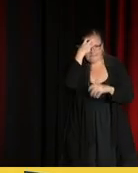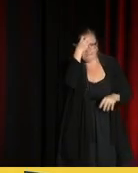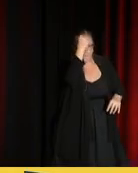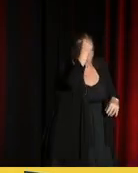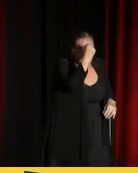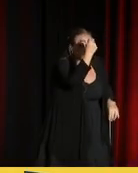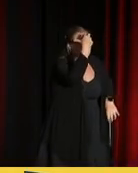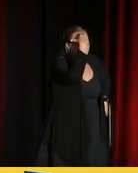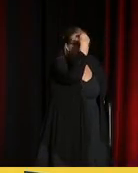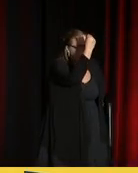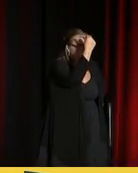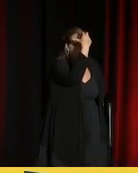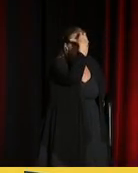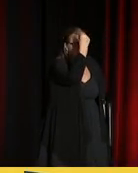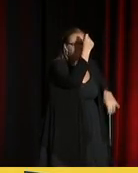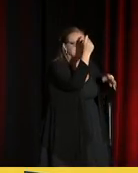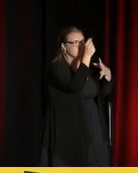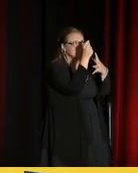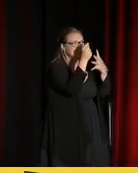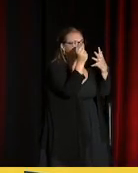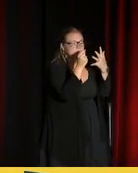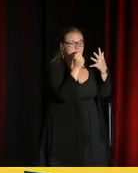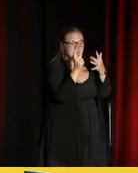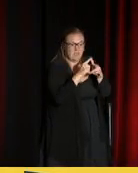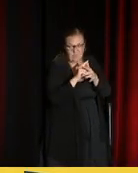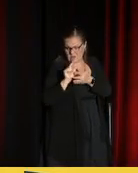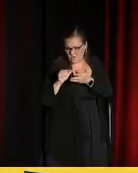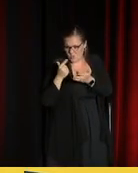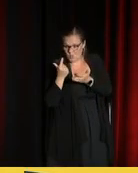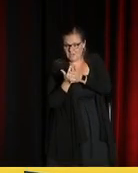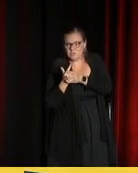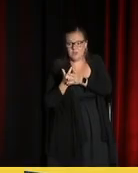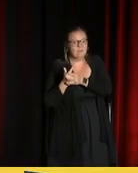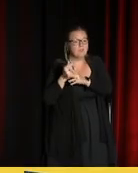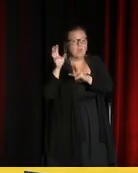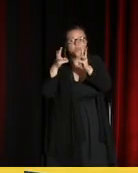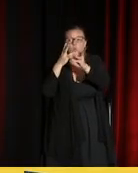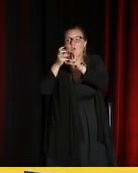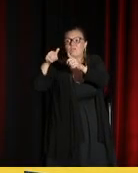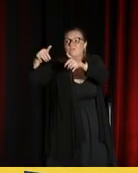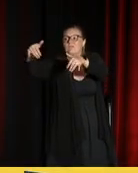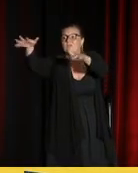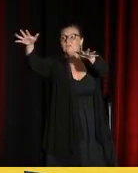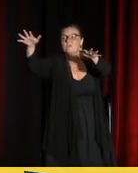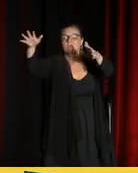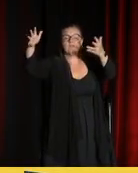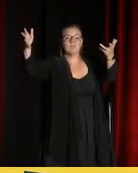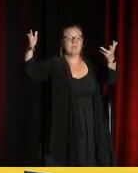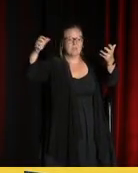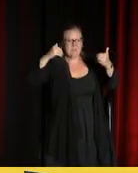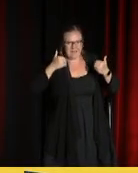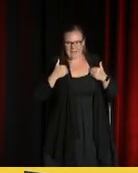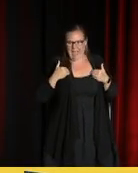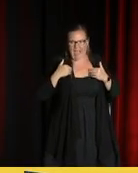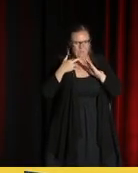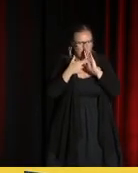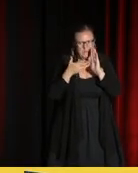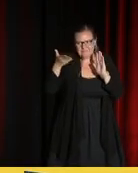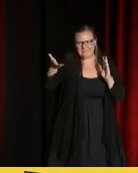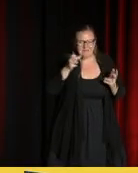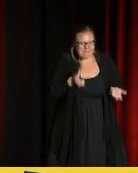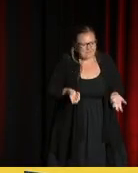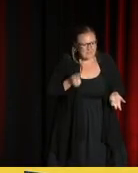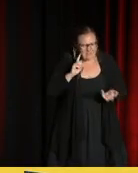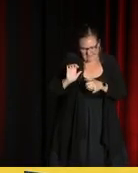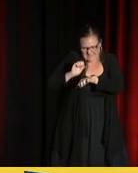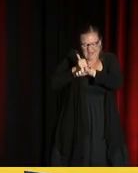everything. And then we graduate them and we turn them out into society, which is not a rote world. And we set them up for